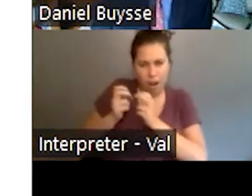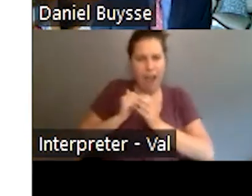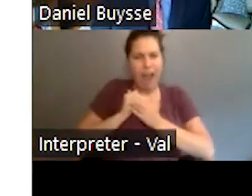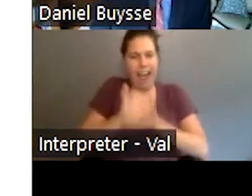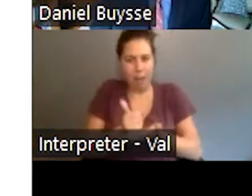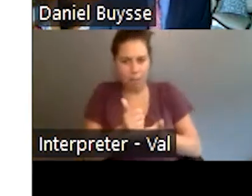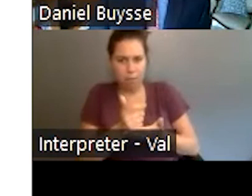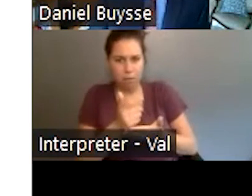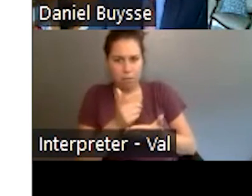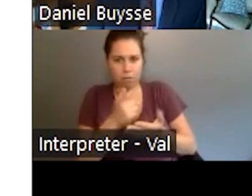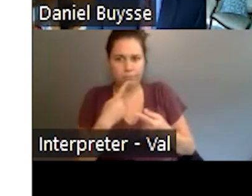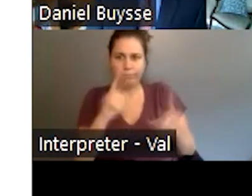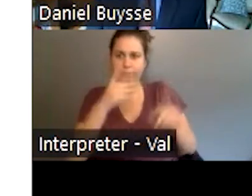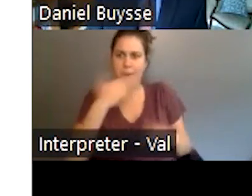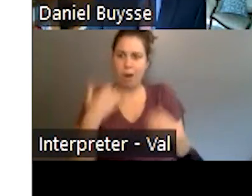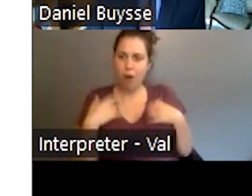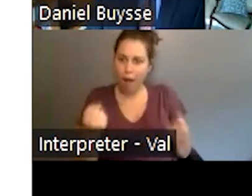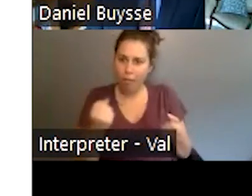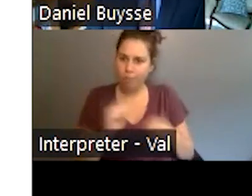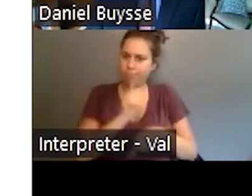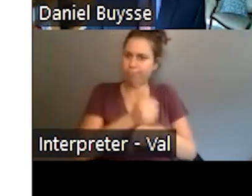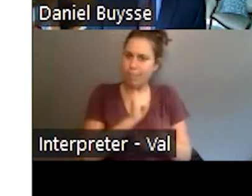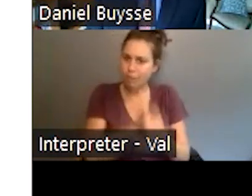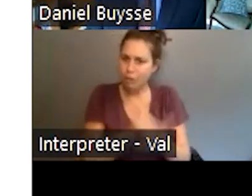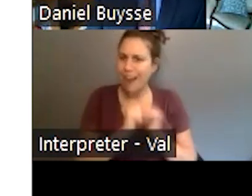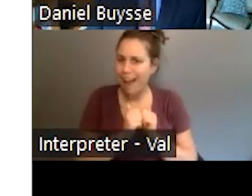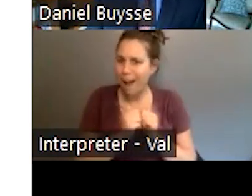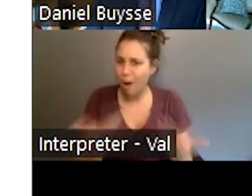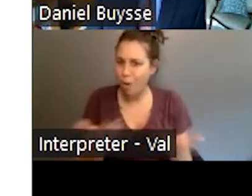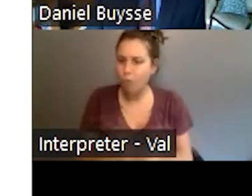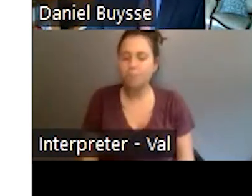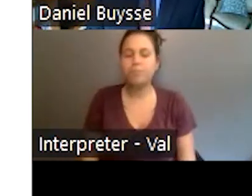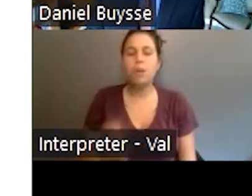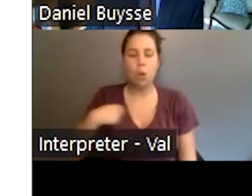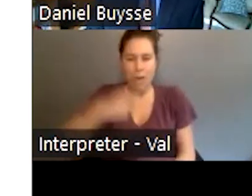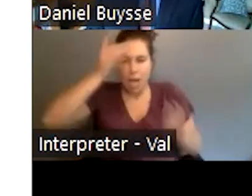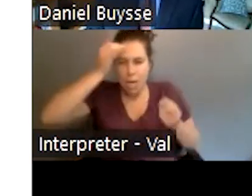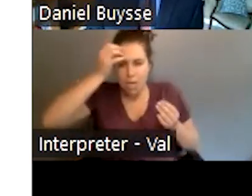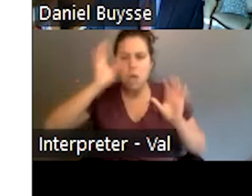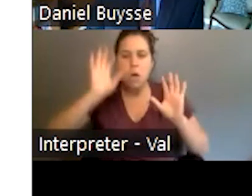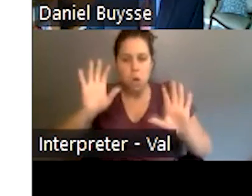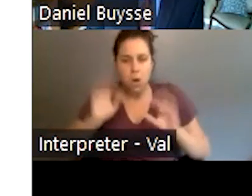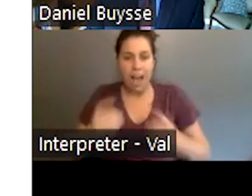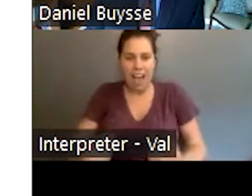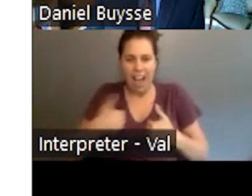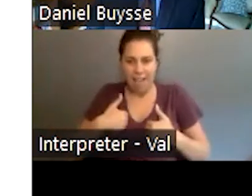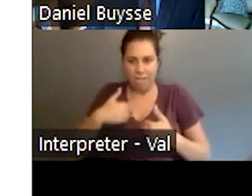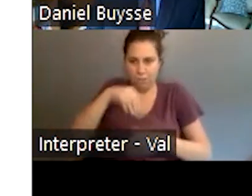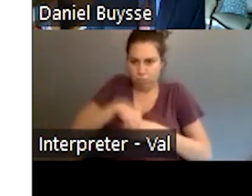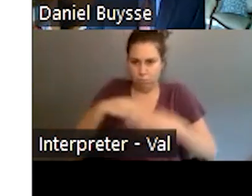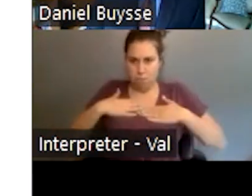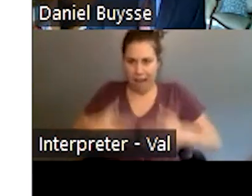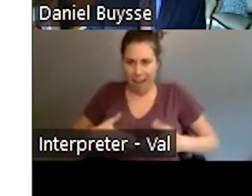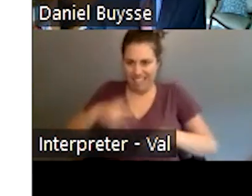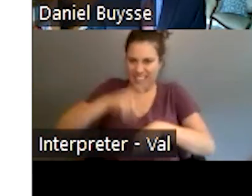better health? Well, one way of thinking about it is this, that we have this circadian timing system